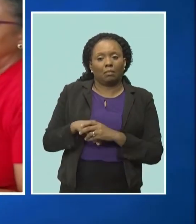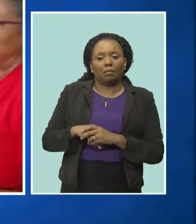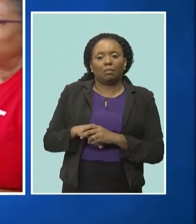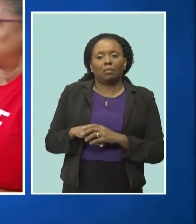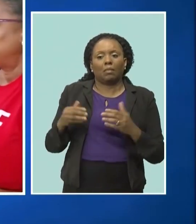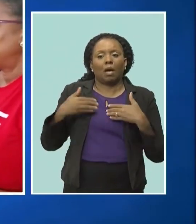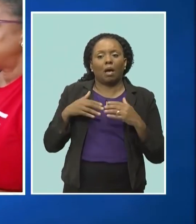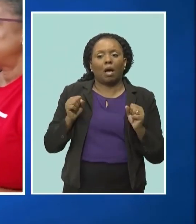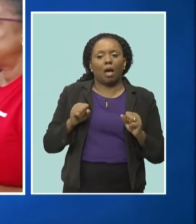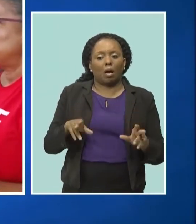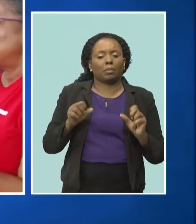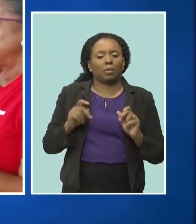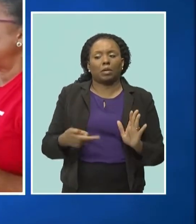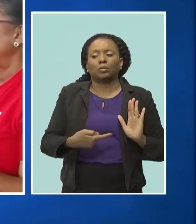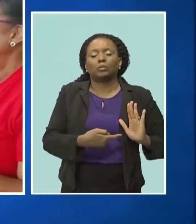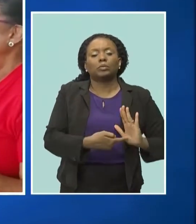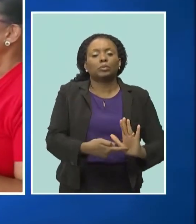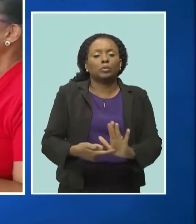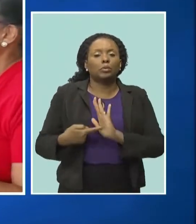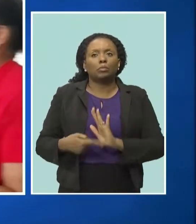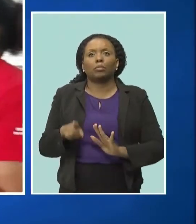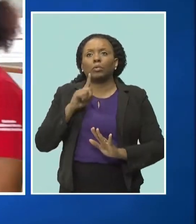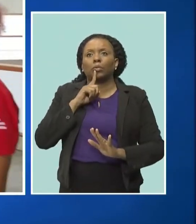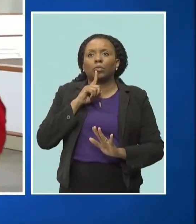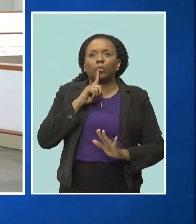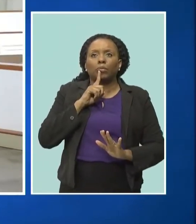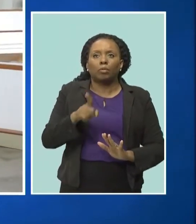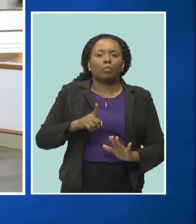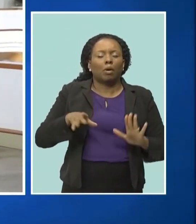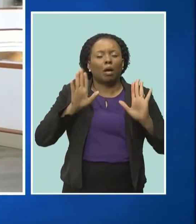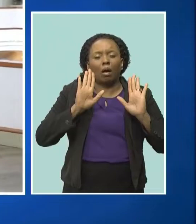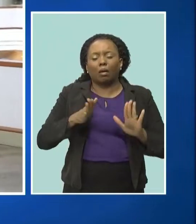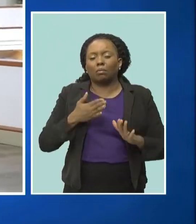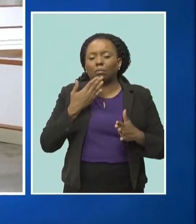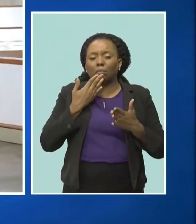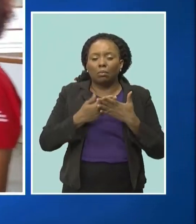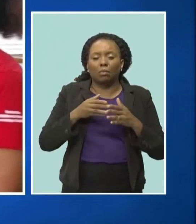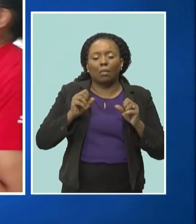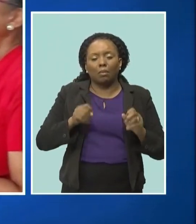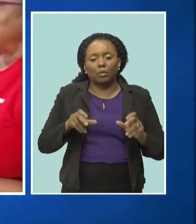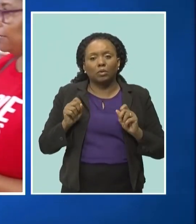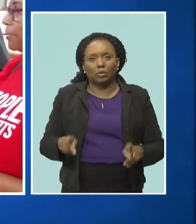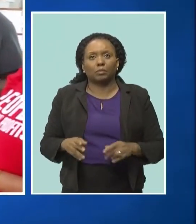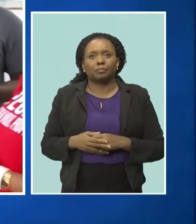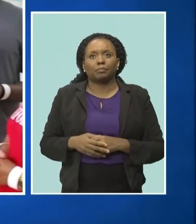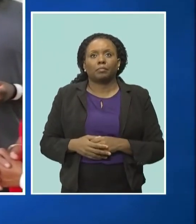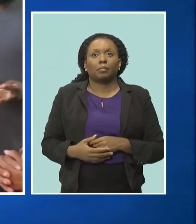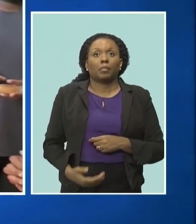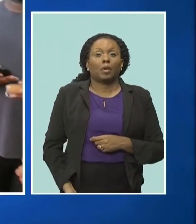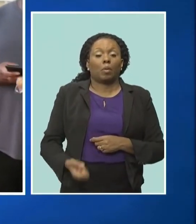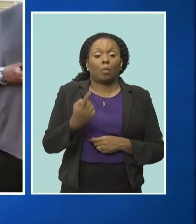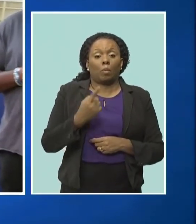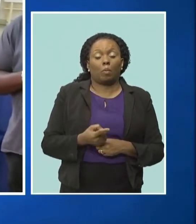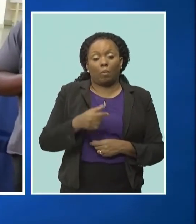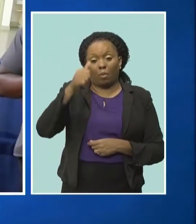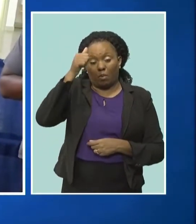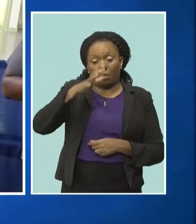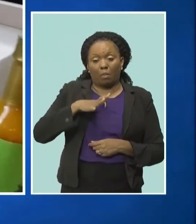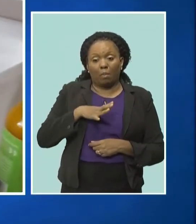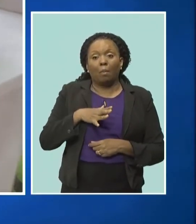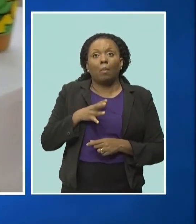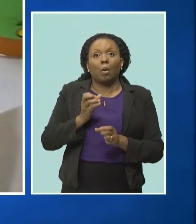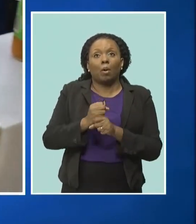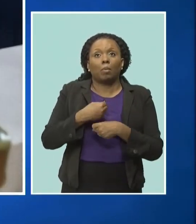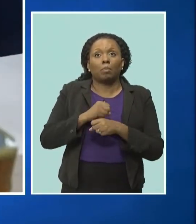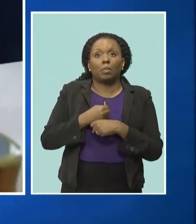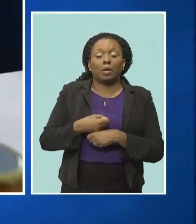showcase their products at the event was truly invaluable. Among them, Zachary Lynch of the company Liquid Desires, which manufactures a